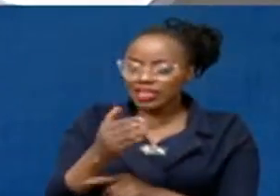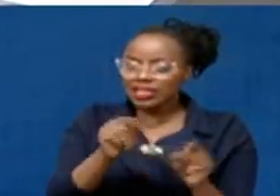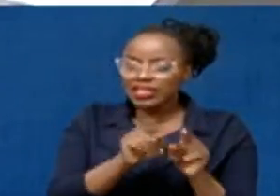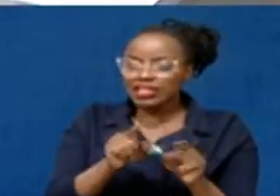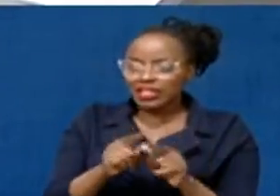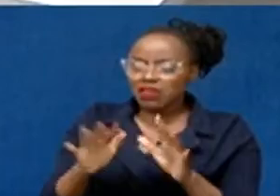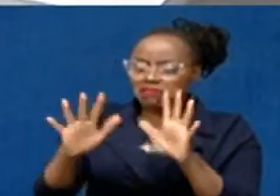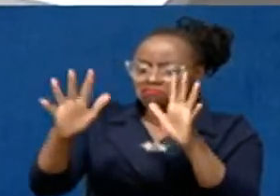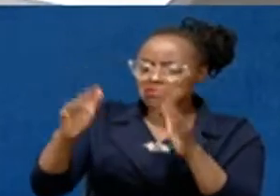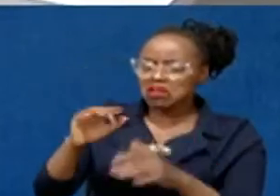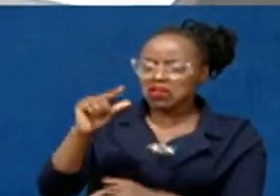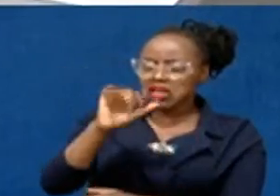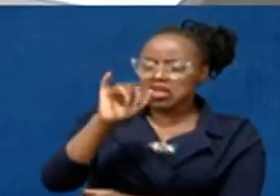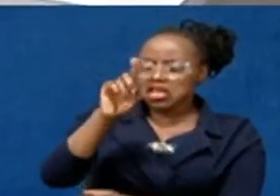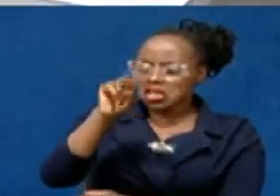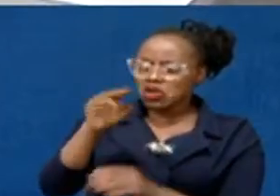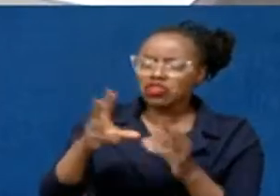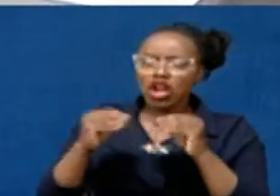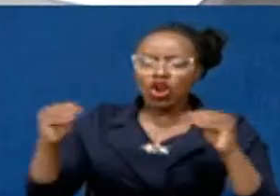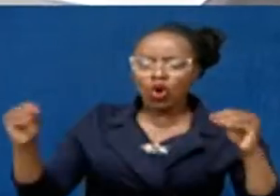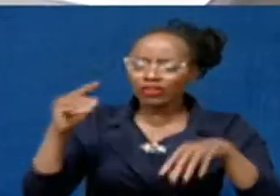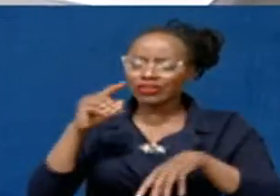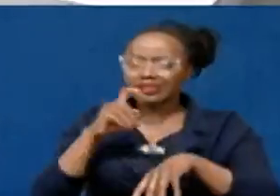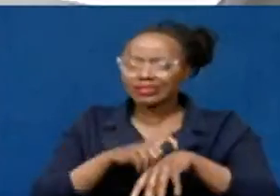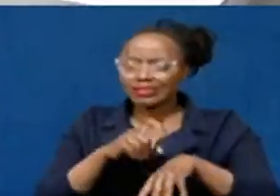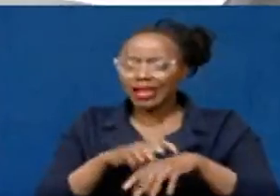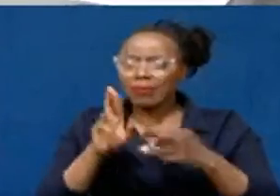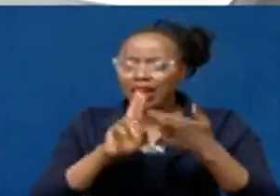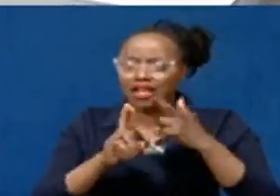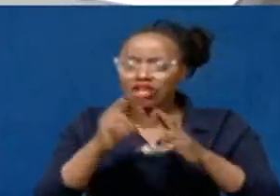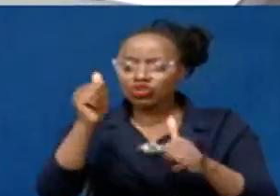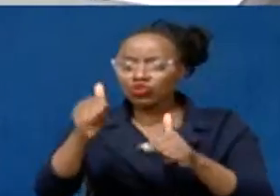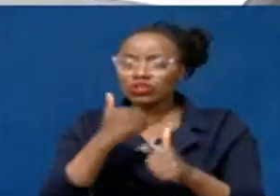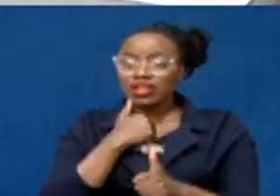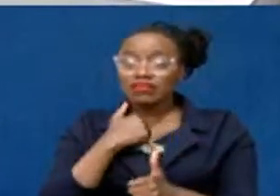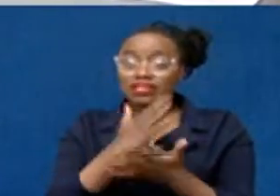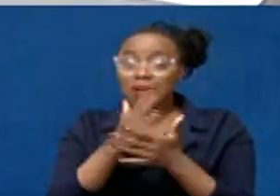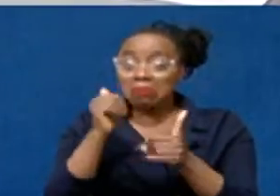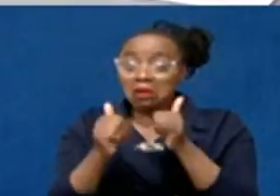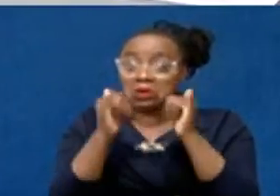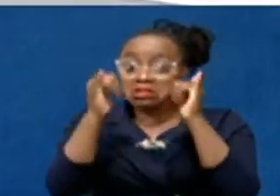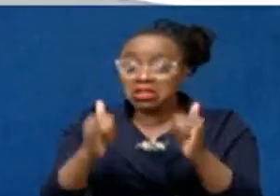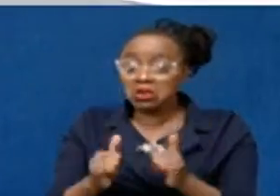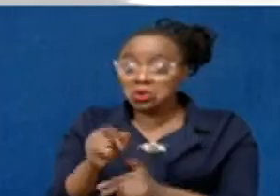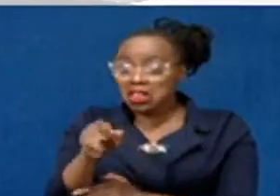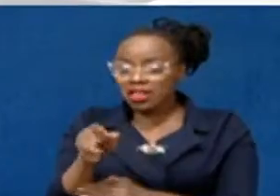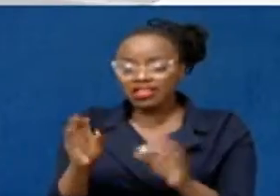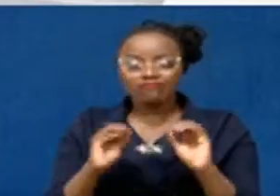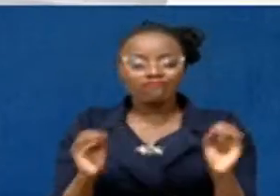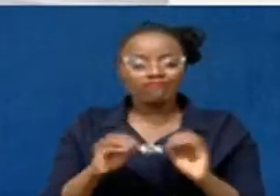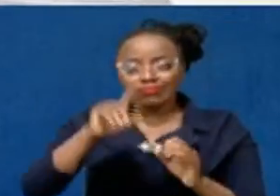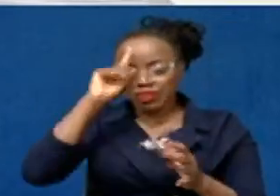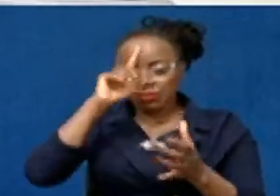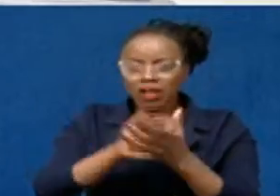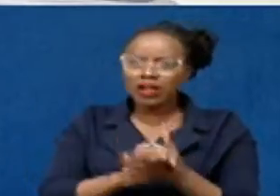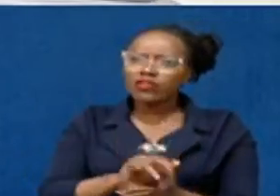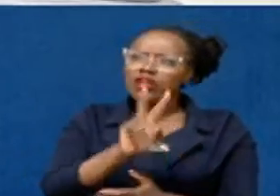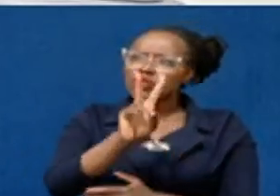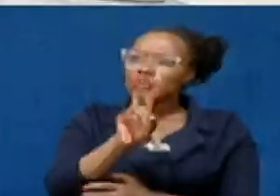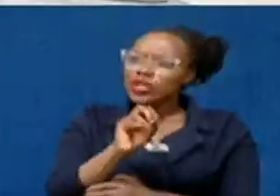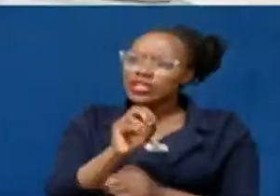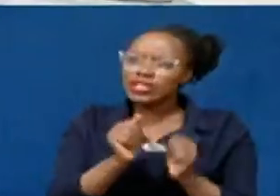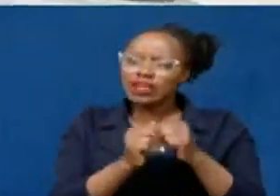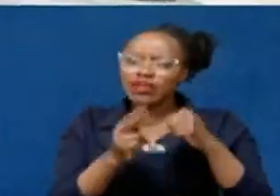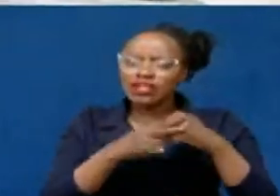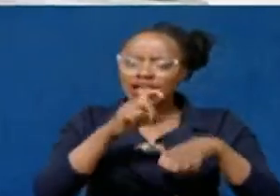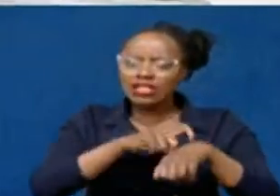Gideon Moi and talked about, the long-standing relationship they've had. And this is something that is not new to this one. I believe in